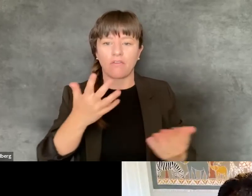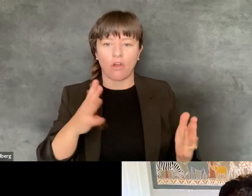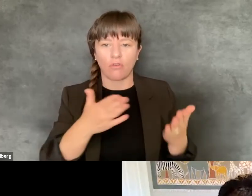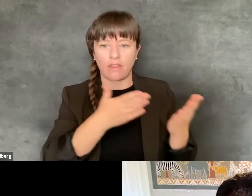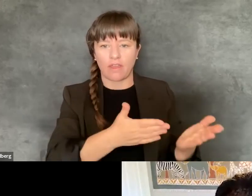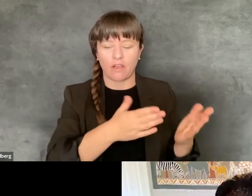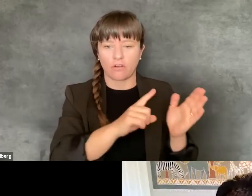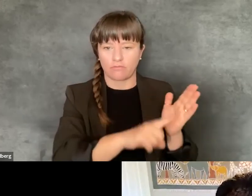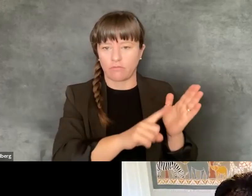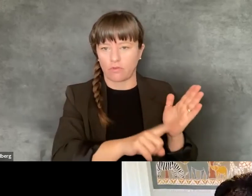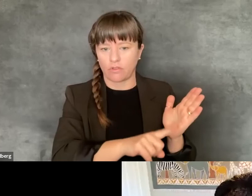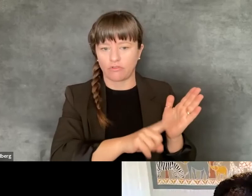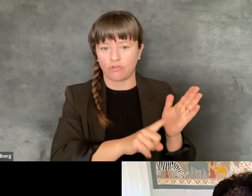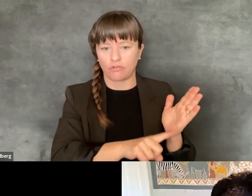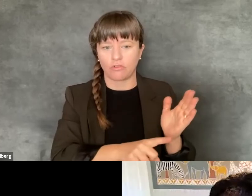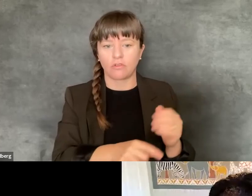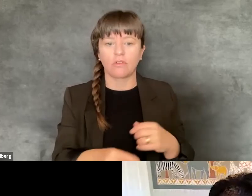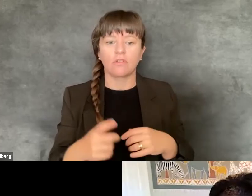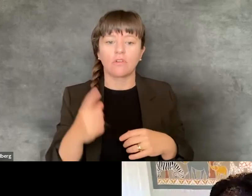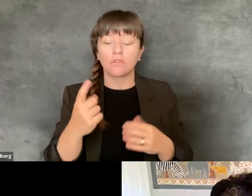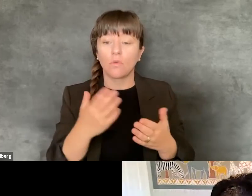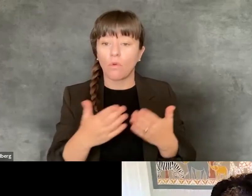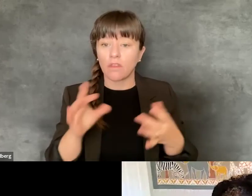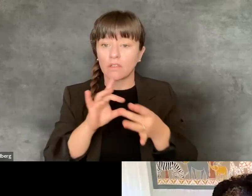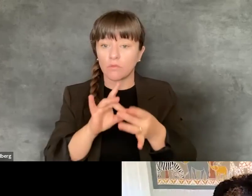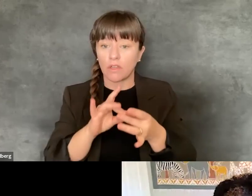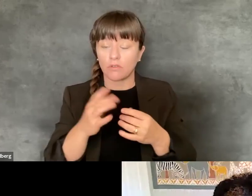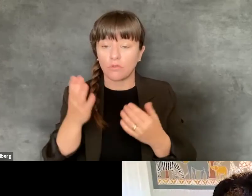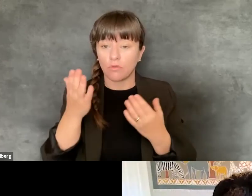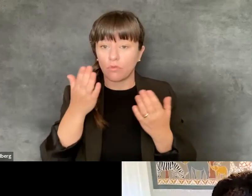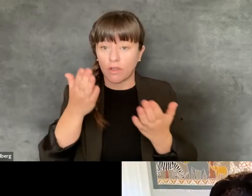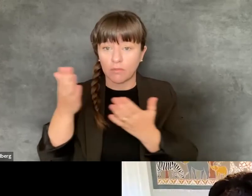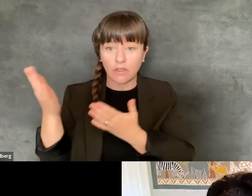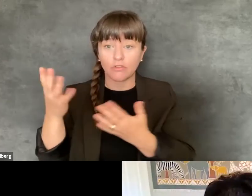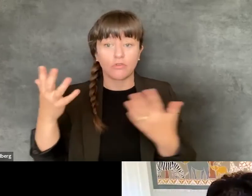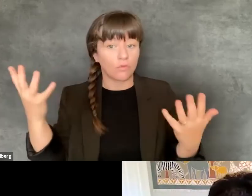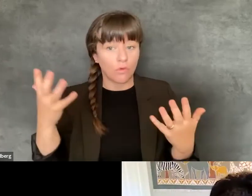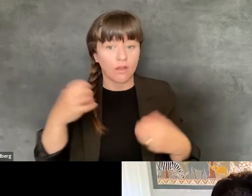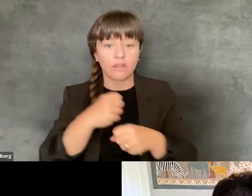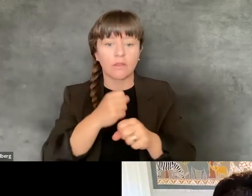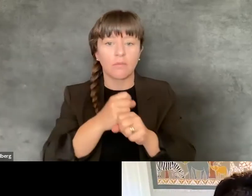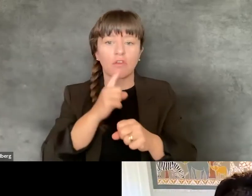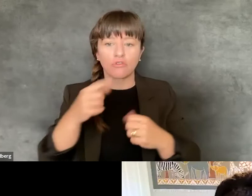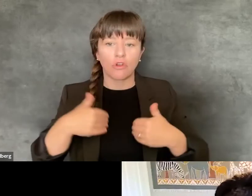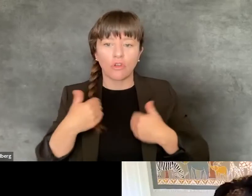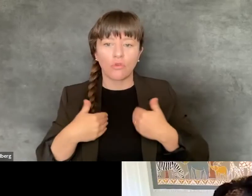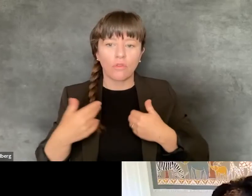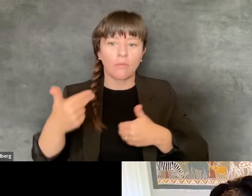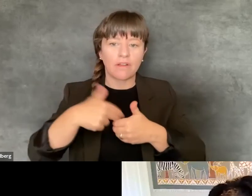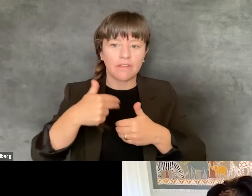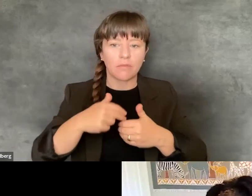the one thing in terms of recommendations would be to ensure that there's youth participation at all levels.